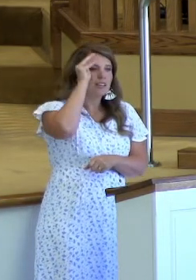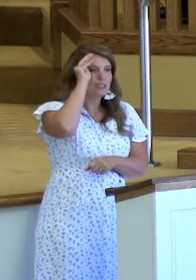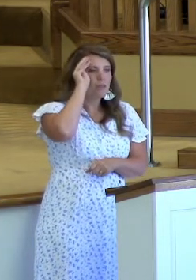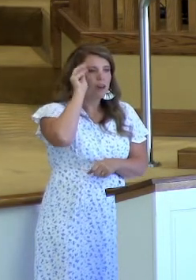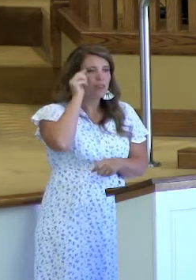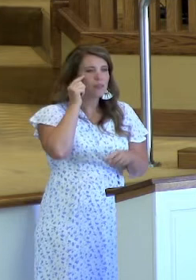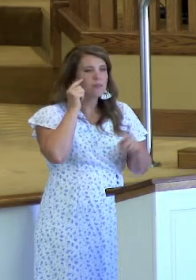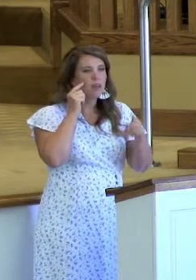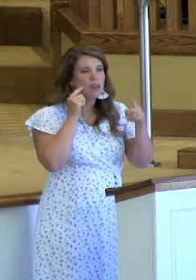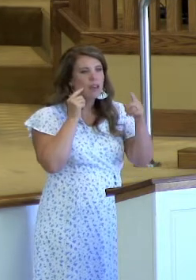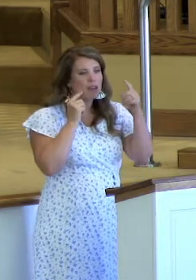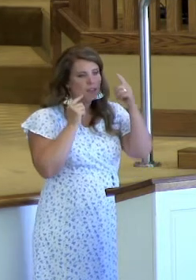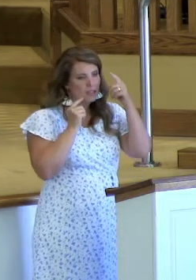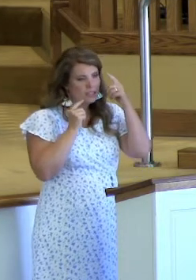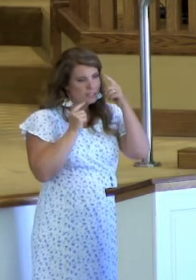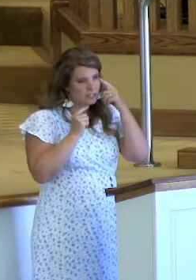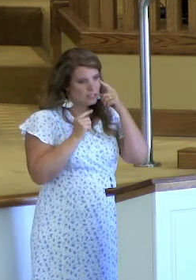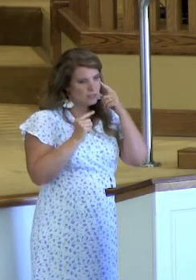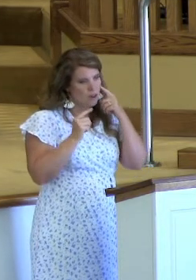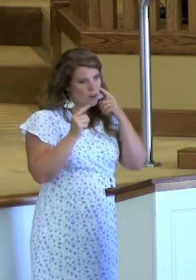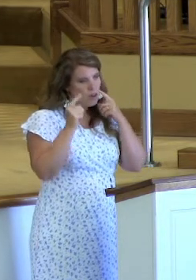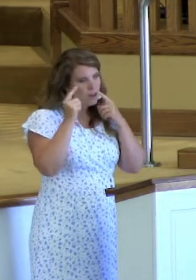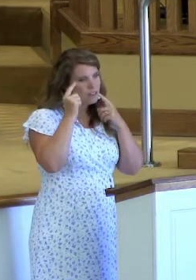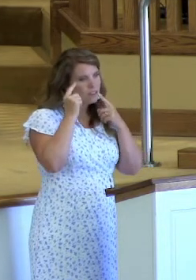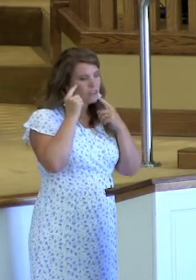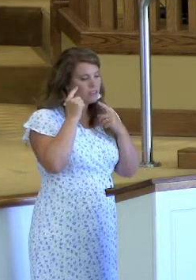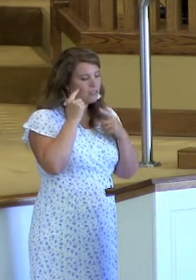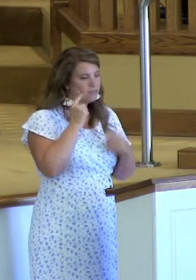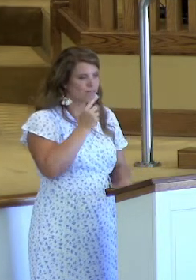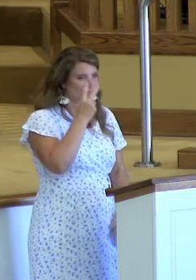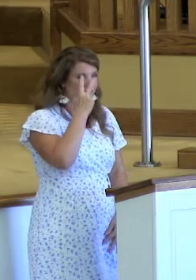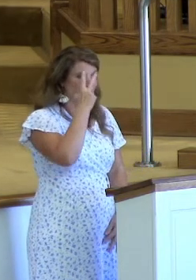abounds. As Mother Mary's